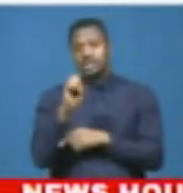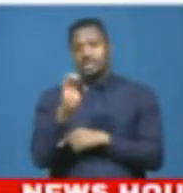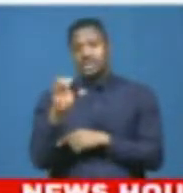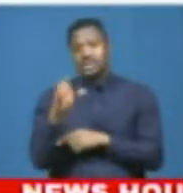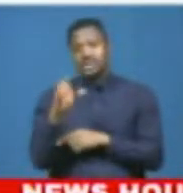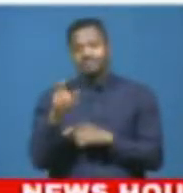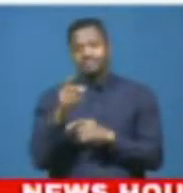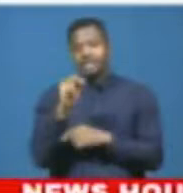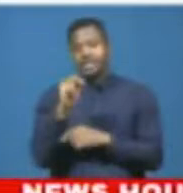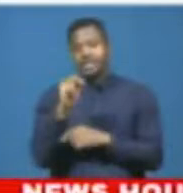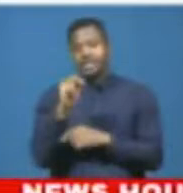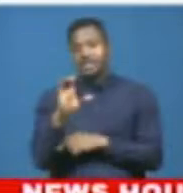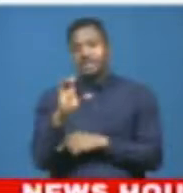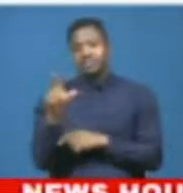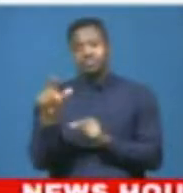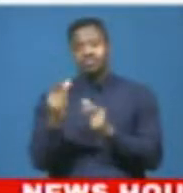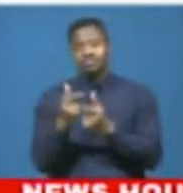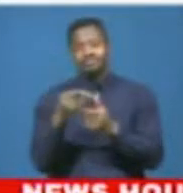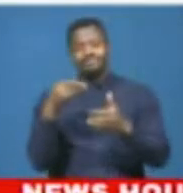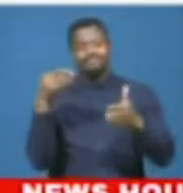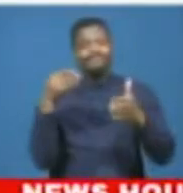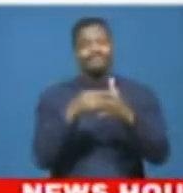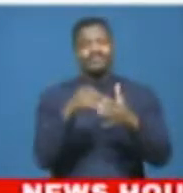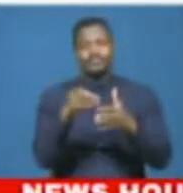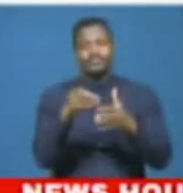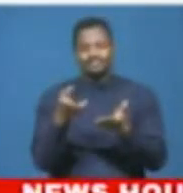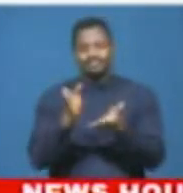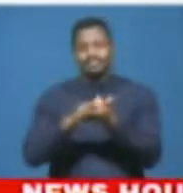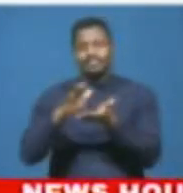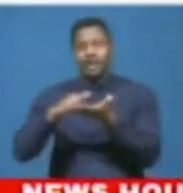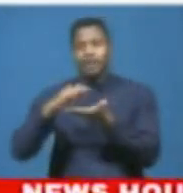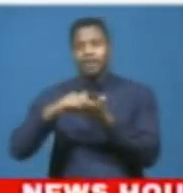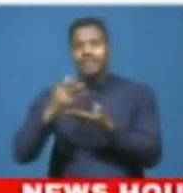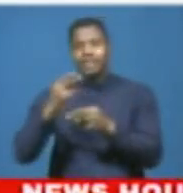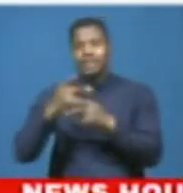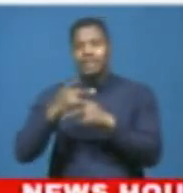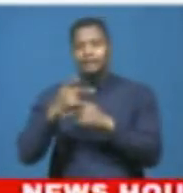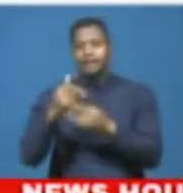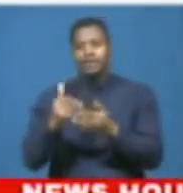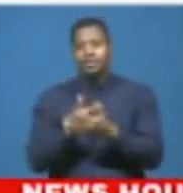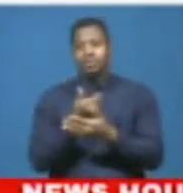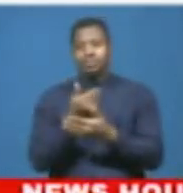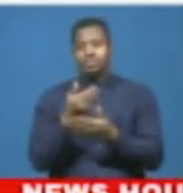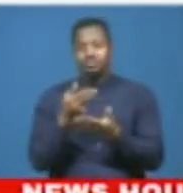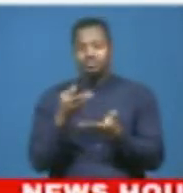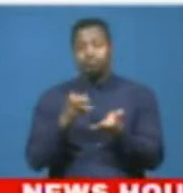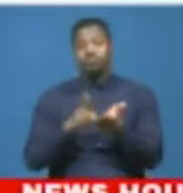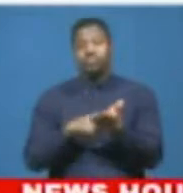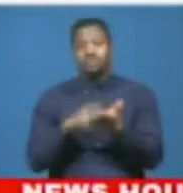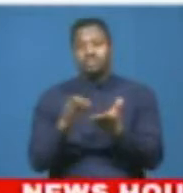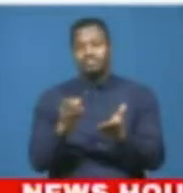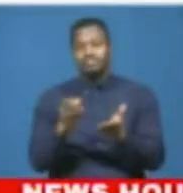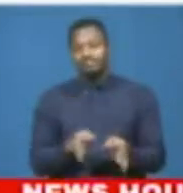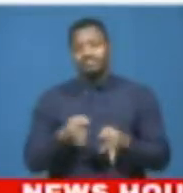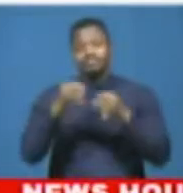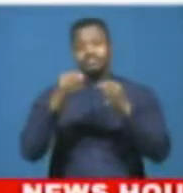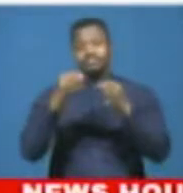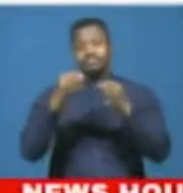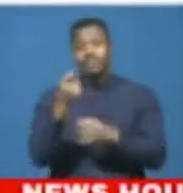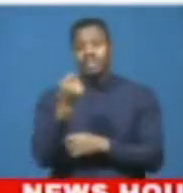Democratic Congress (NDC) over the compilation of a new voters' roll. The case had been adjourned to the 11th of June